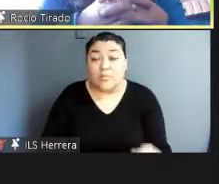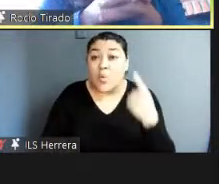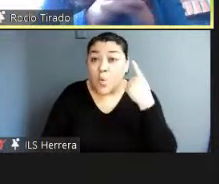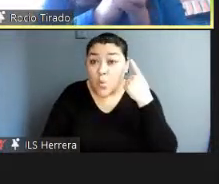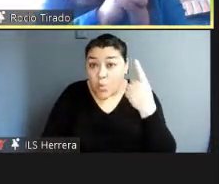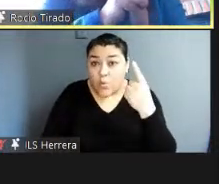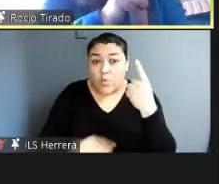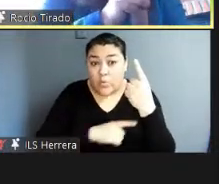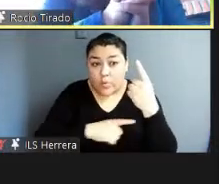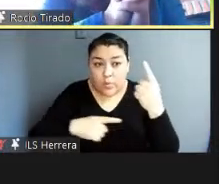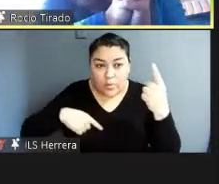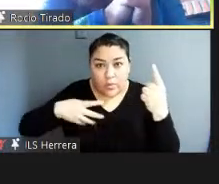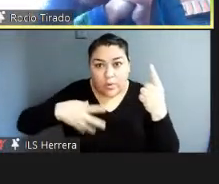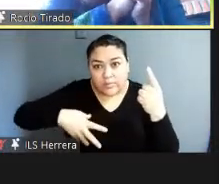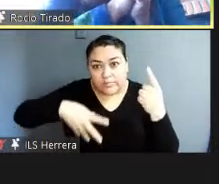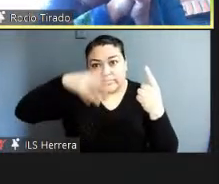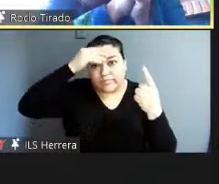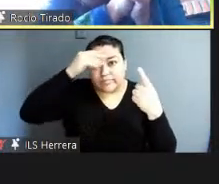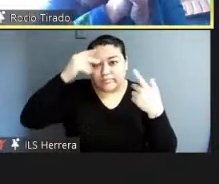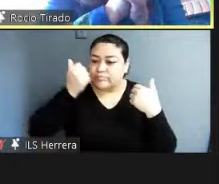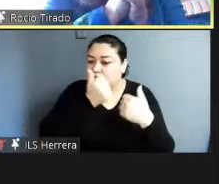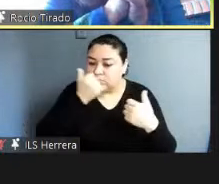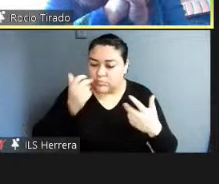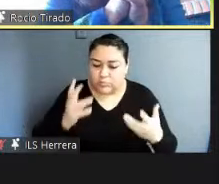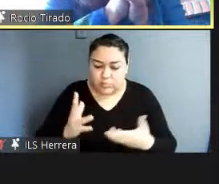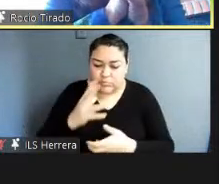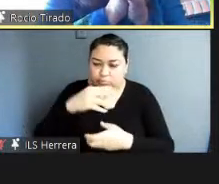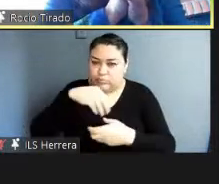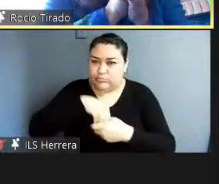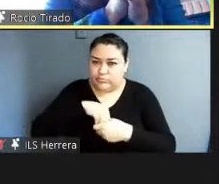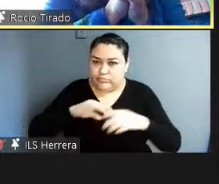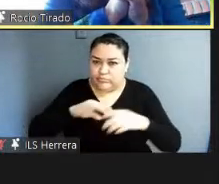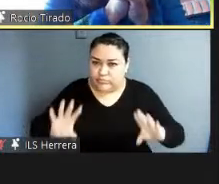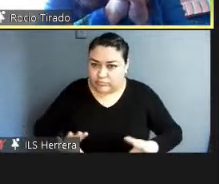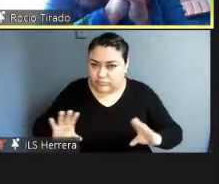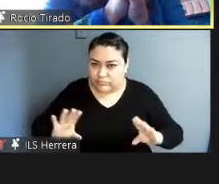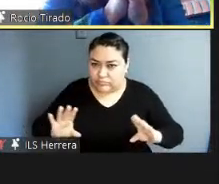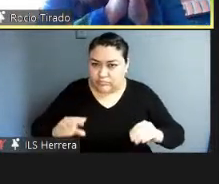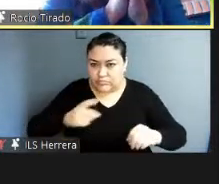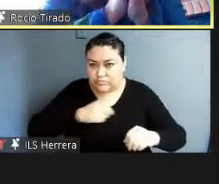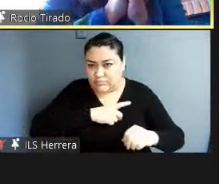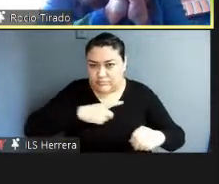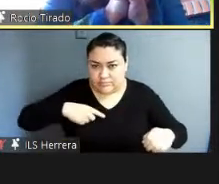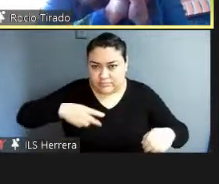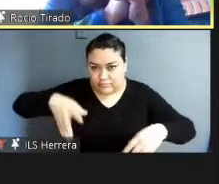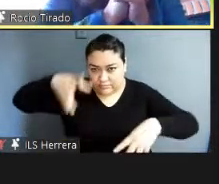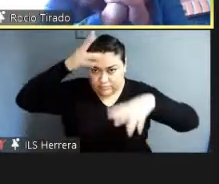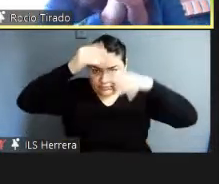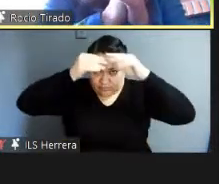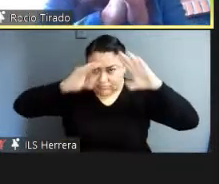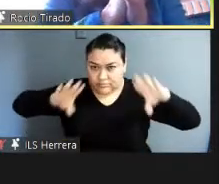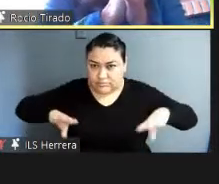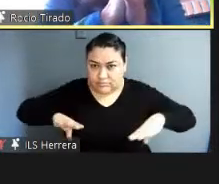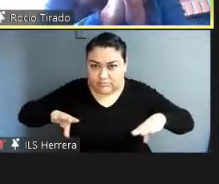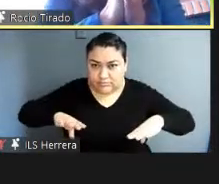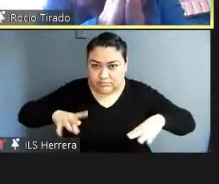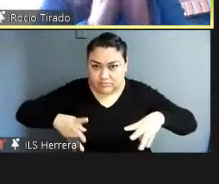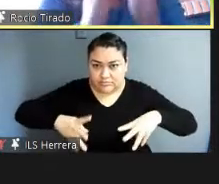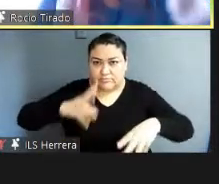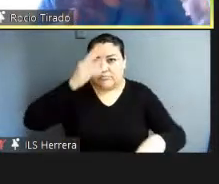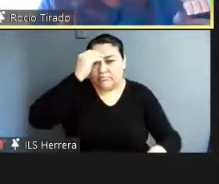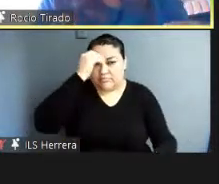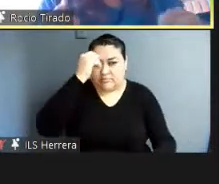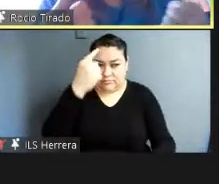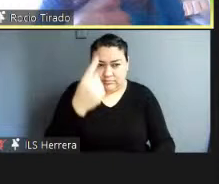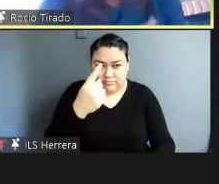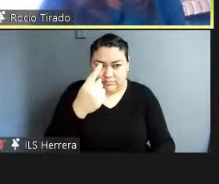is interiorization of competencies in the training of students and professionalization of teachers in